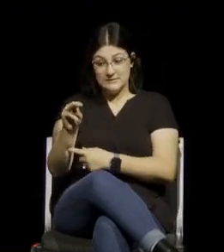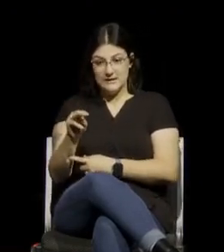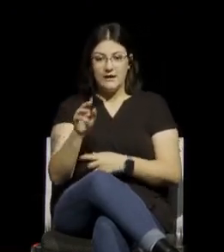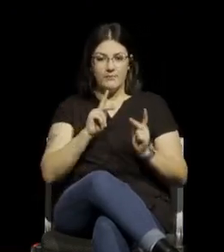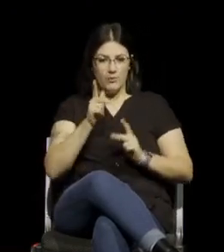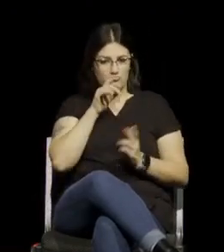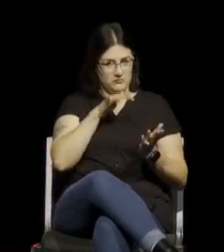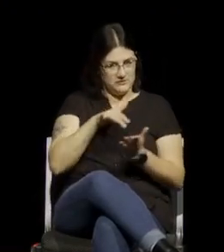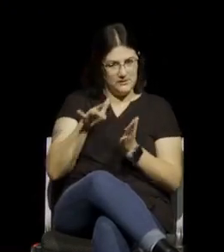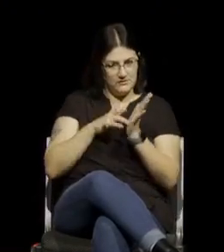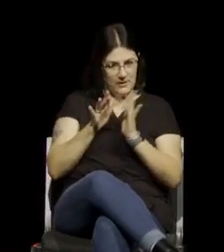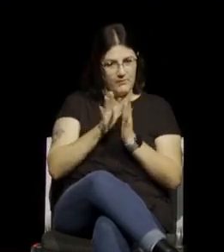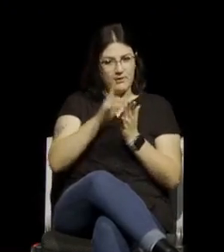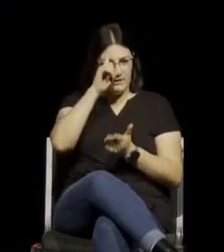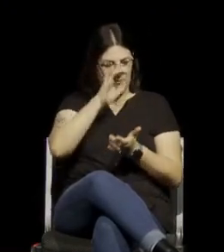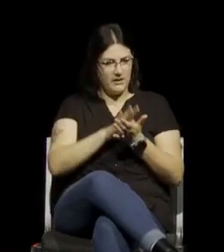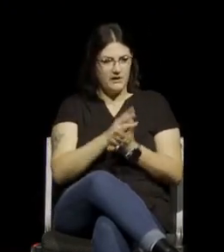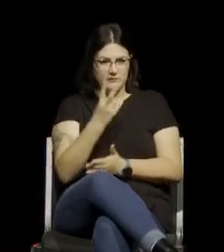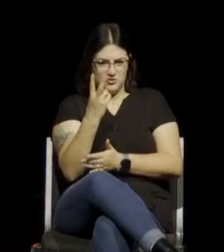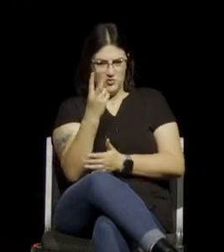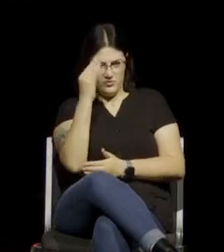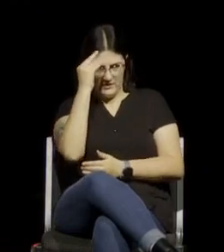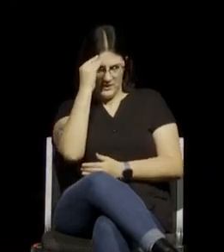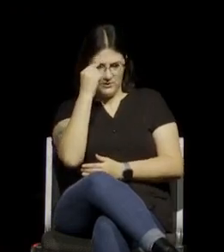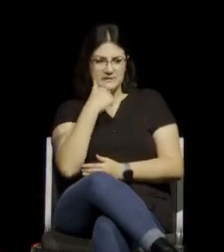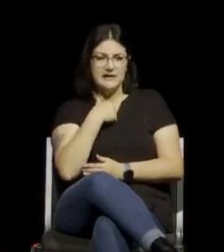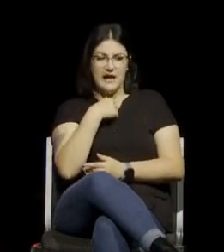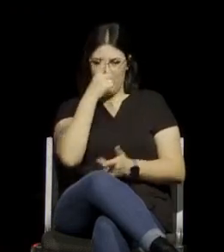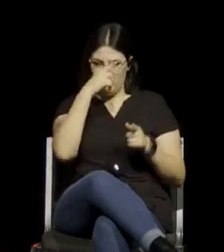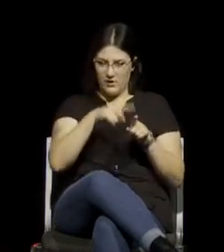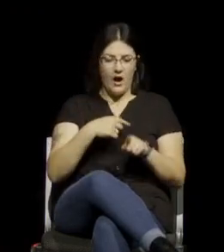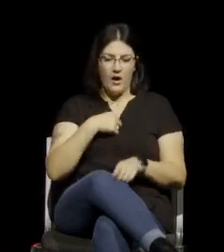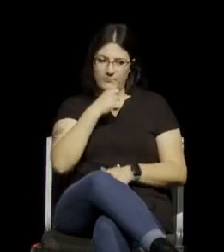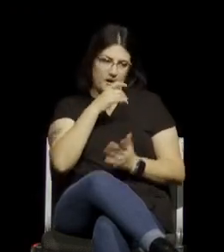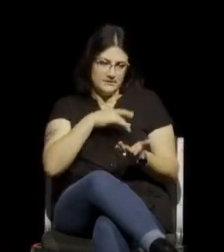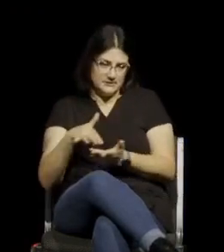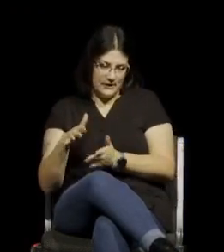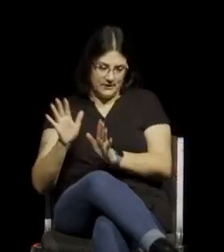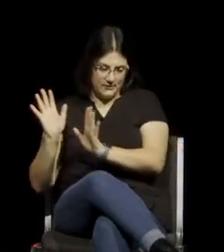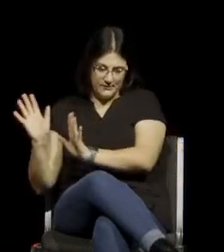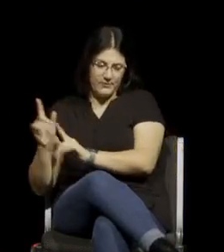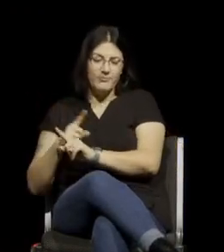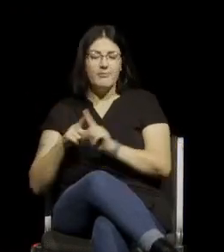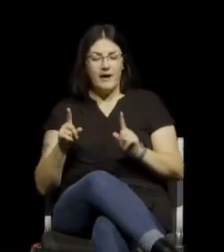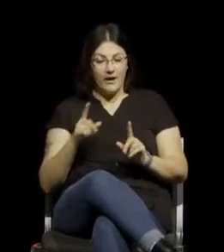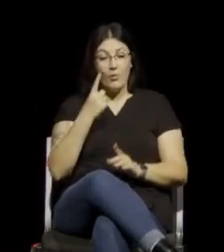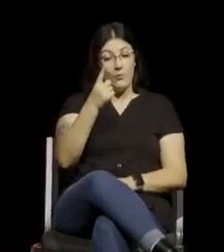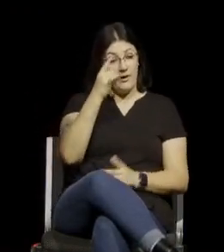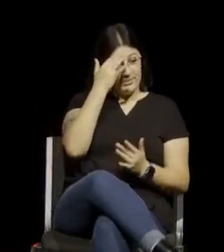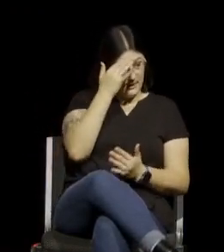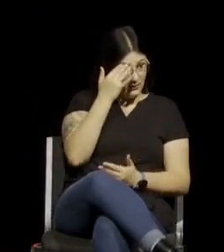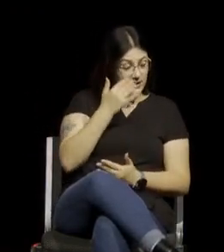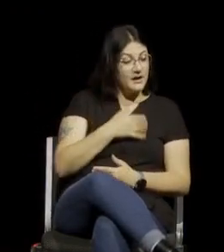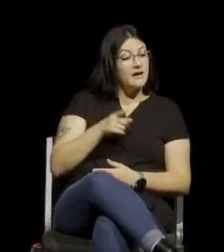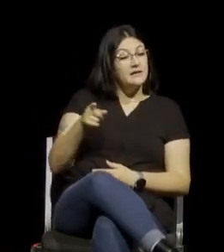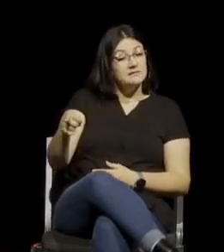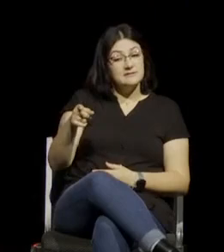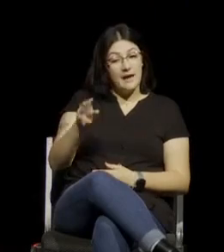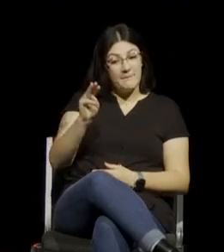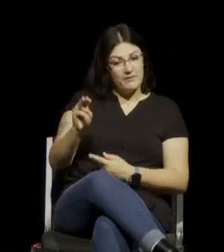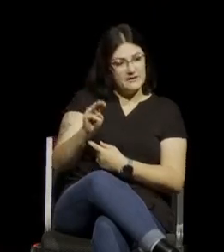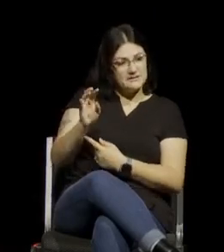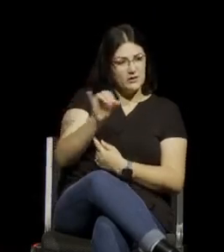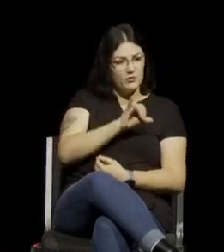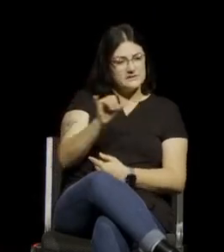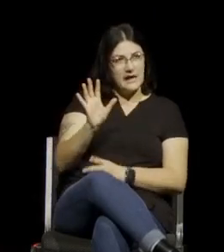scholars believe maybe one of two theories that I would kind of agree with. Not that I'm a scholar. There's a bunch more other theories. But one of them is that Melchizedek was kind of